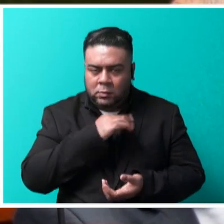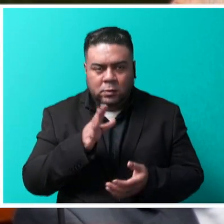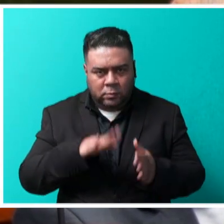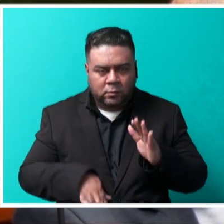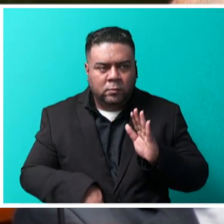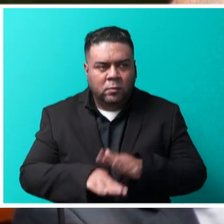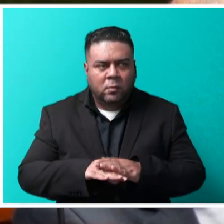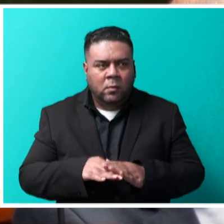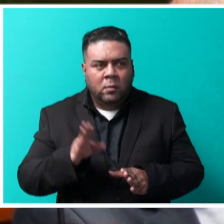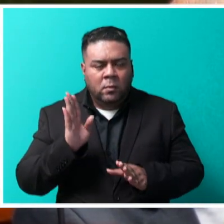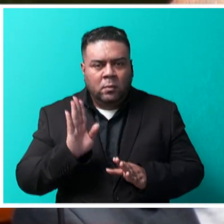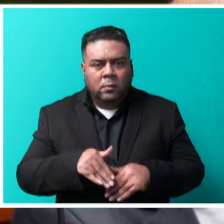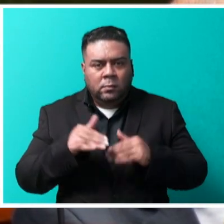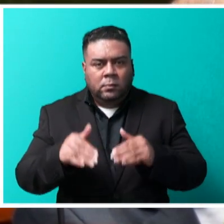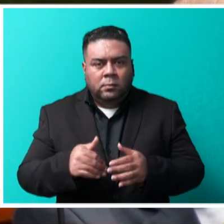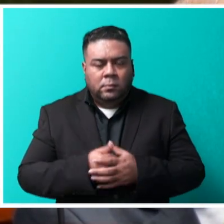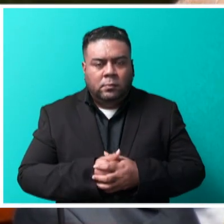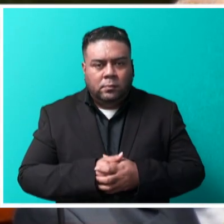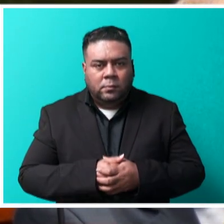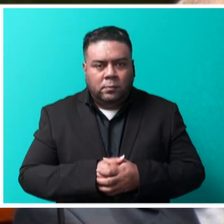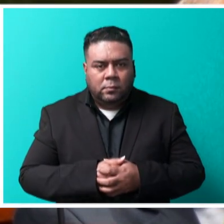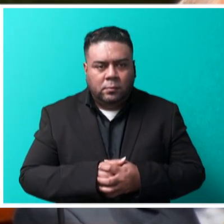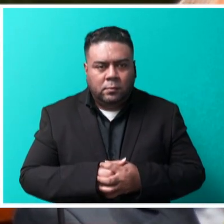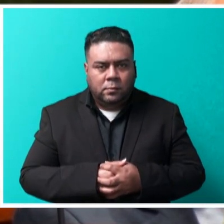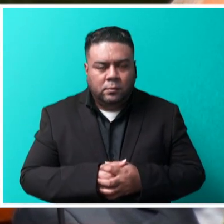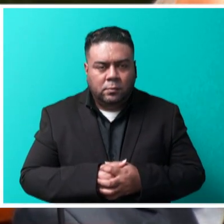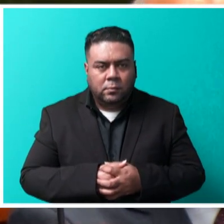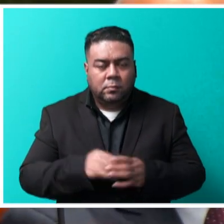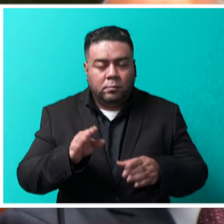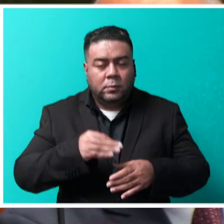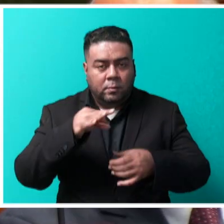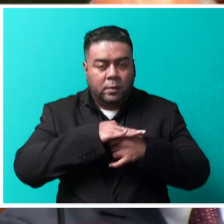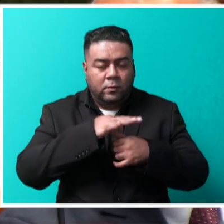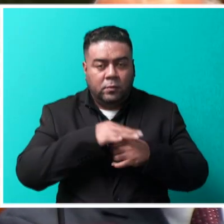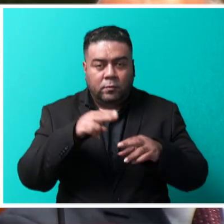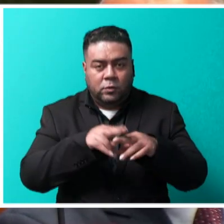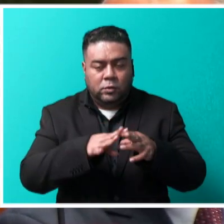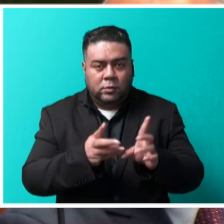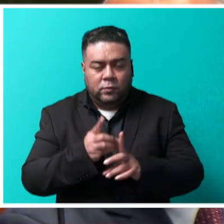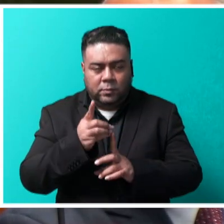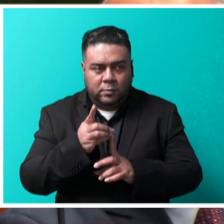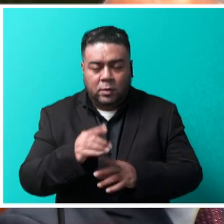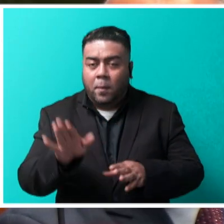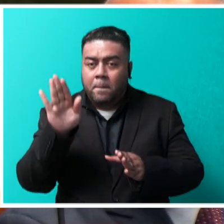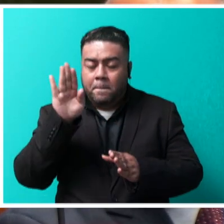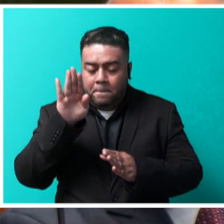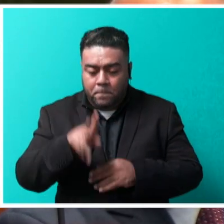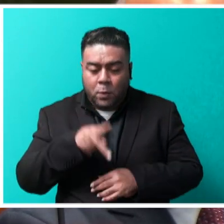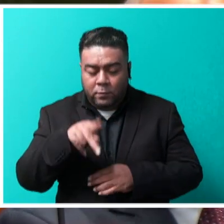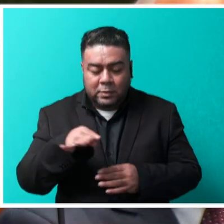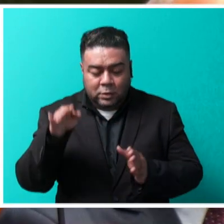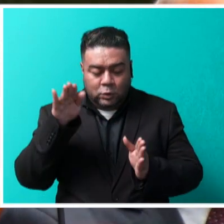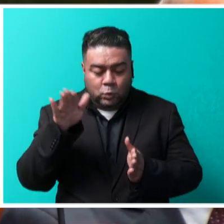in and benefit from Fiji's development. Mr. Speaker, poverty reduction remains at